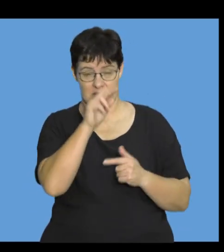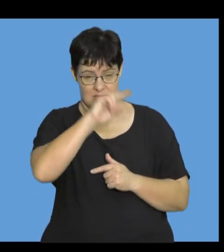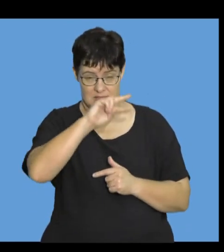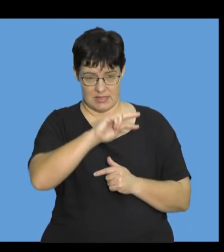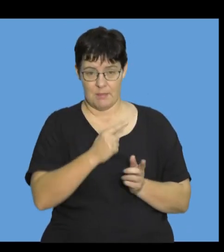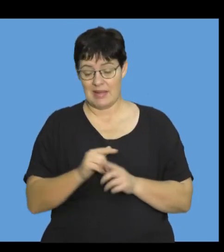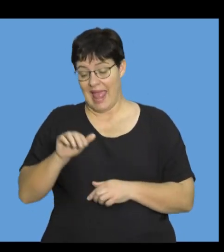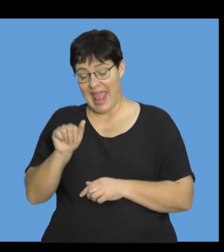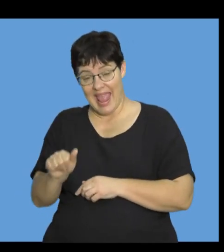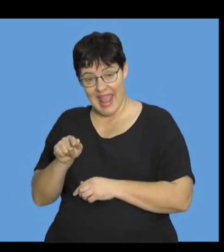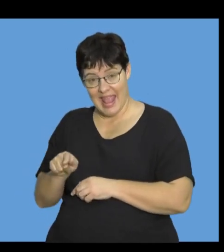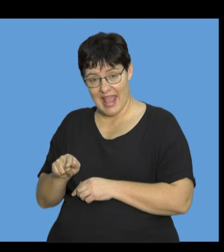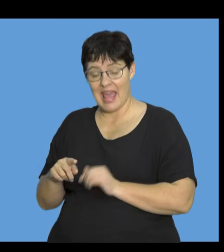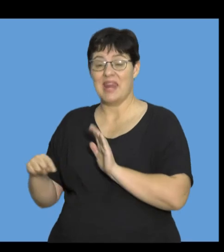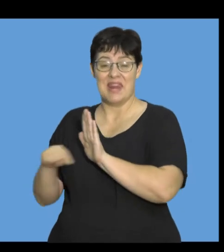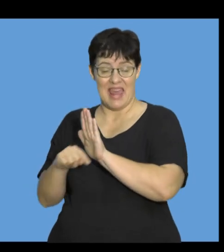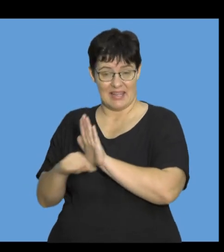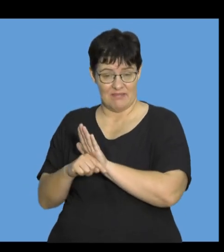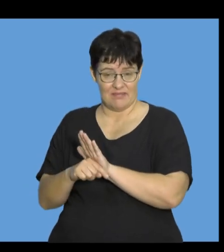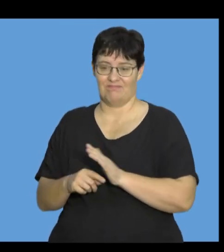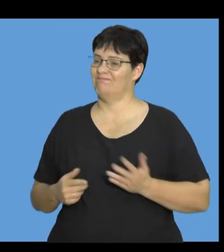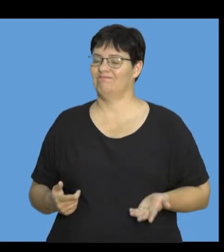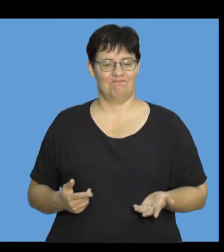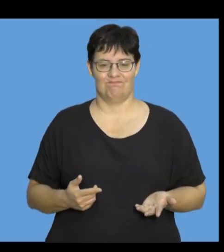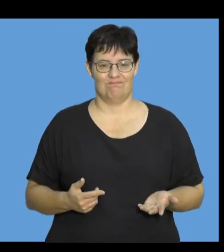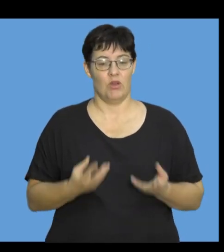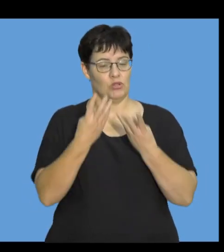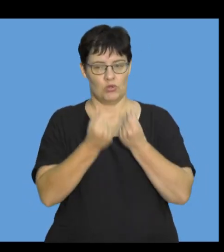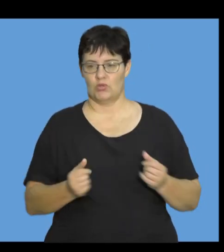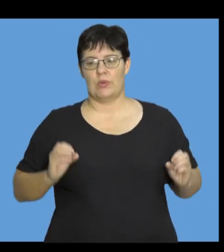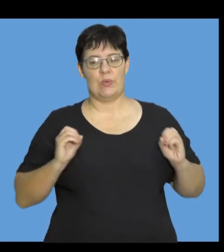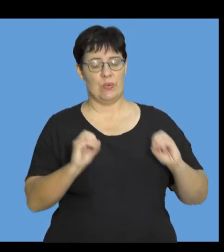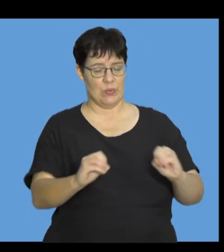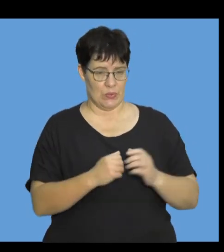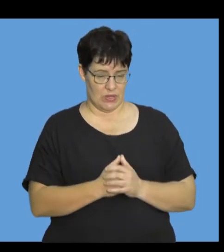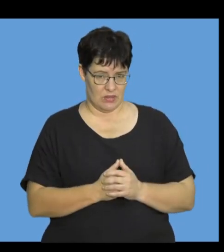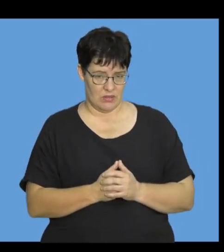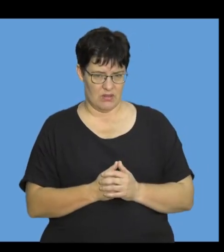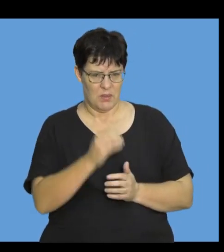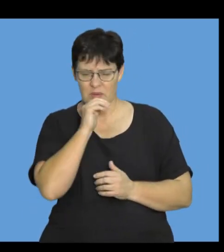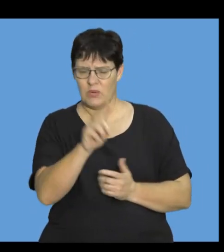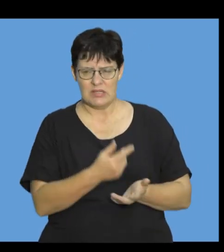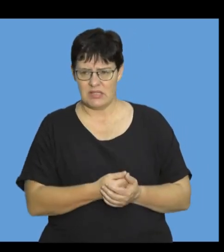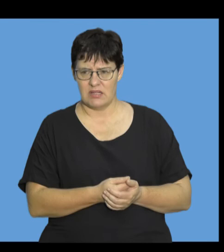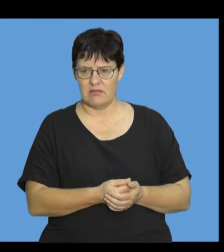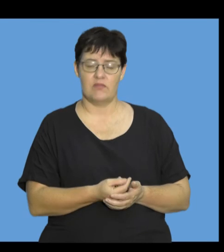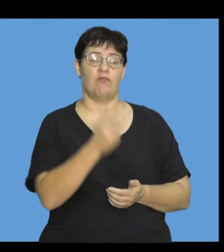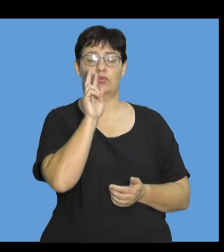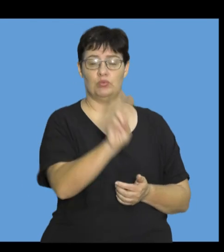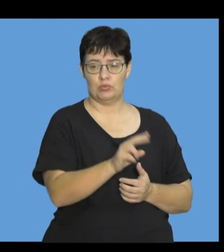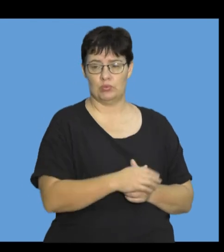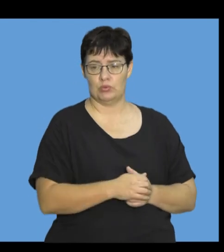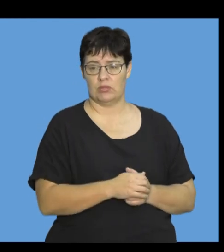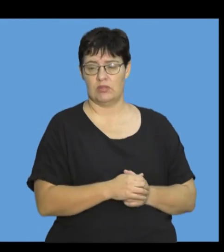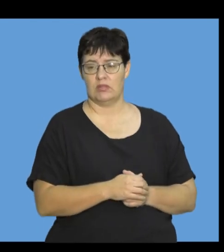matter, but the a value is a negative, there is definitely no solution there. What do I mean? If I give you